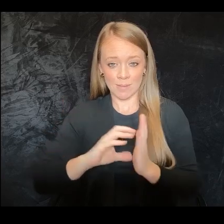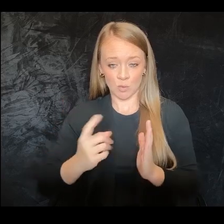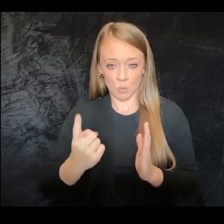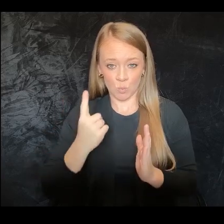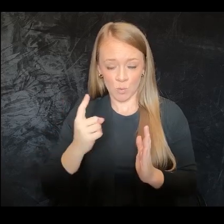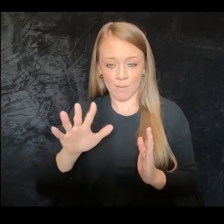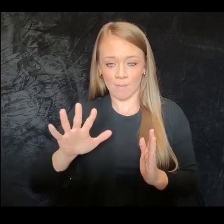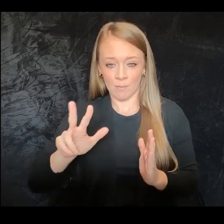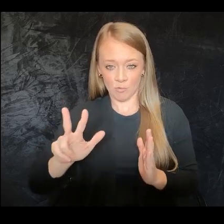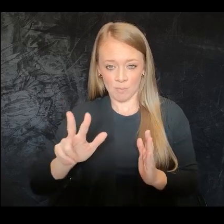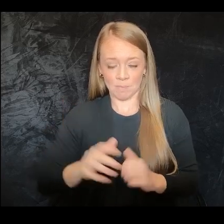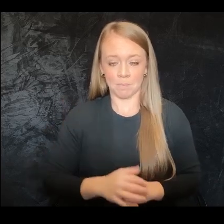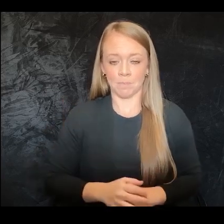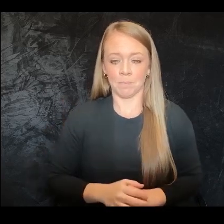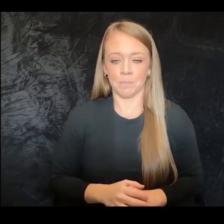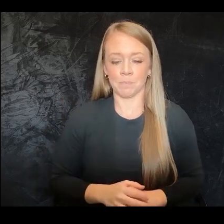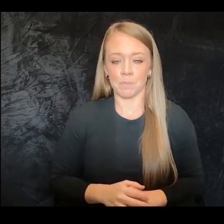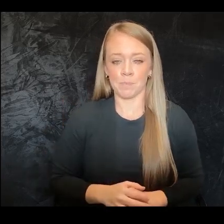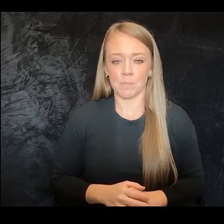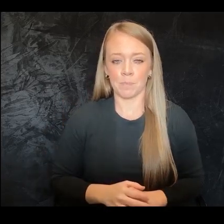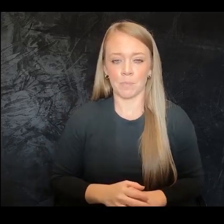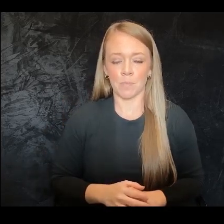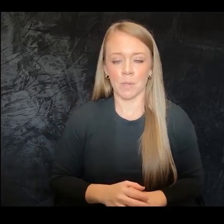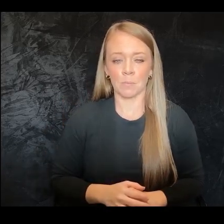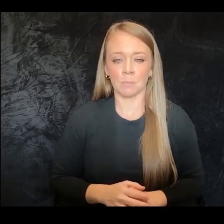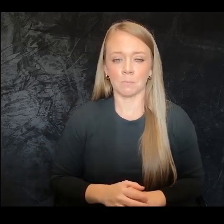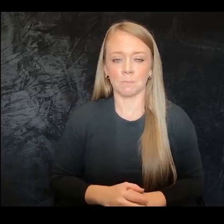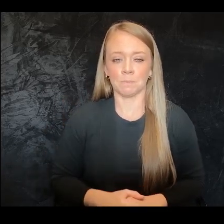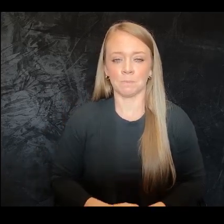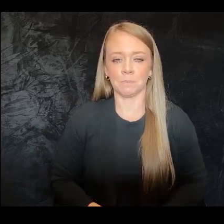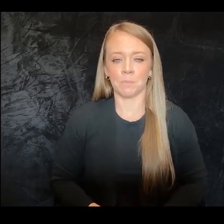1002, Section 153.